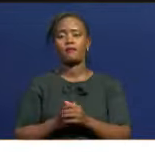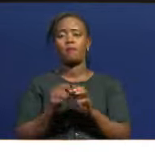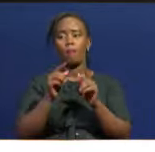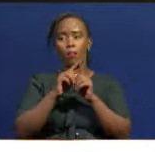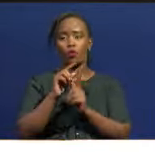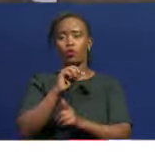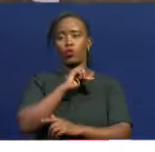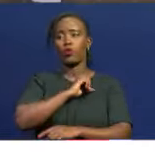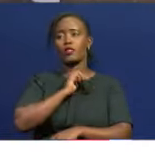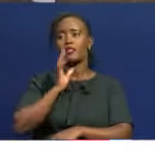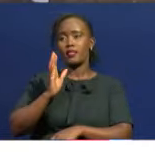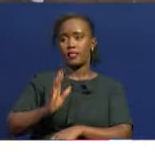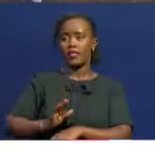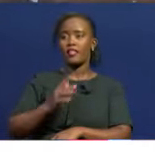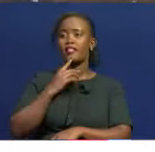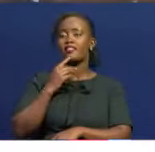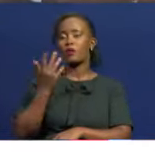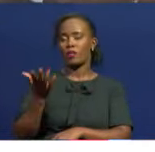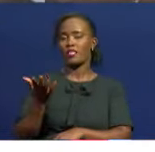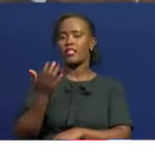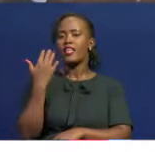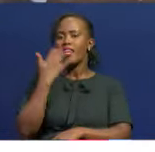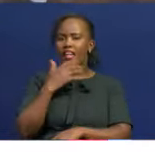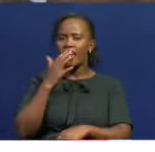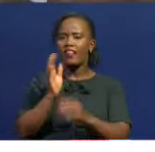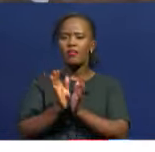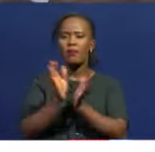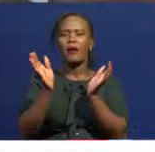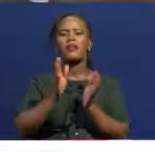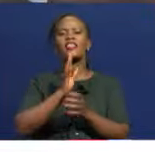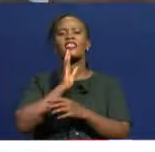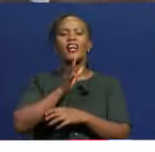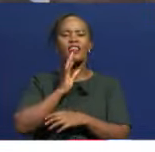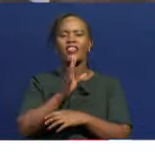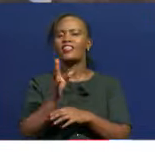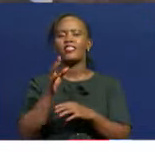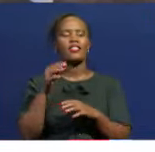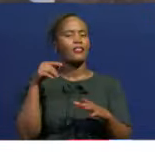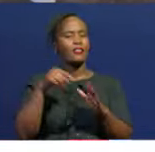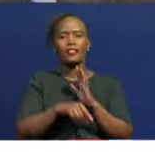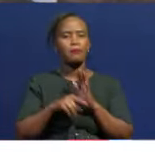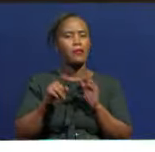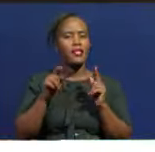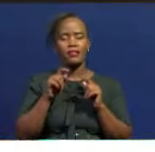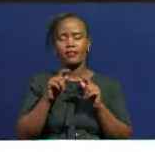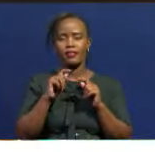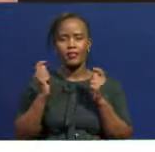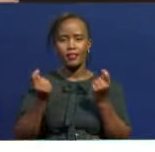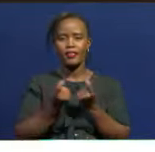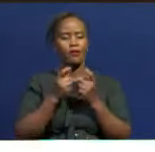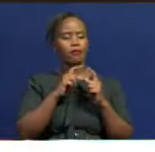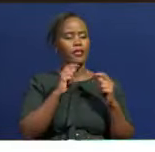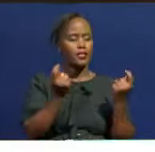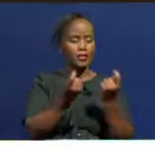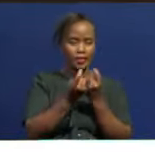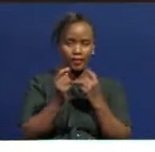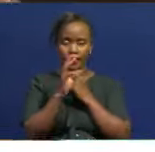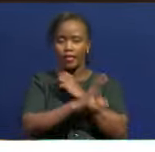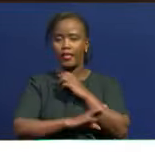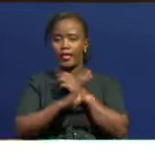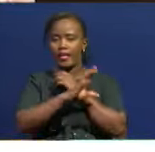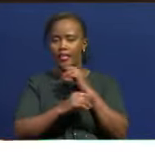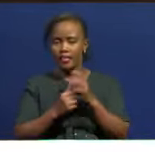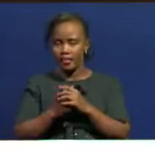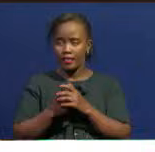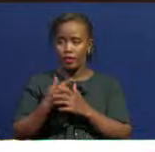to Senator Mungatana, DP's public utterances are deepening divisions in the country. Let us bring the